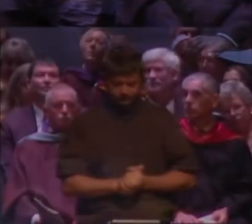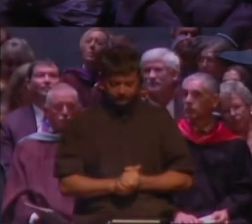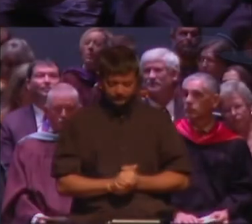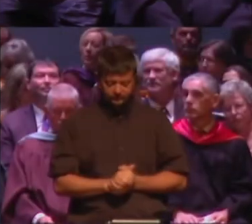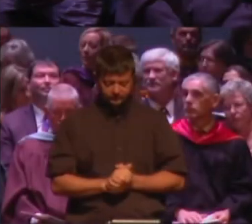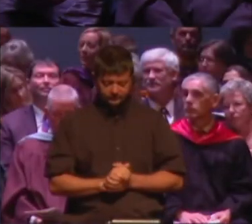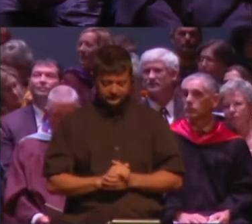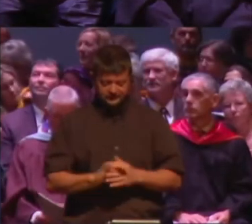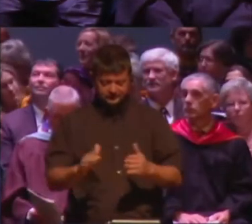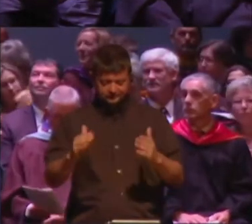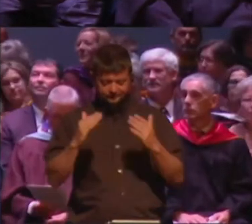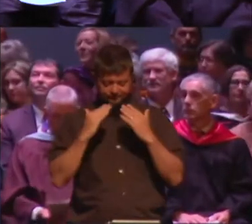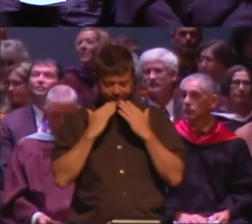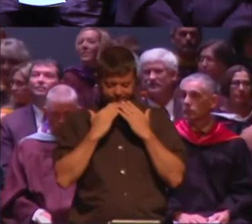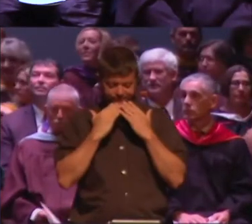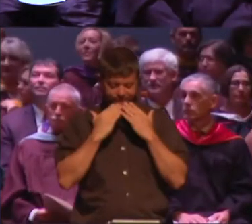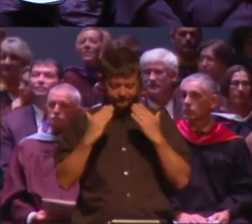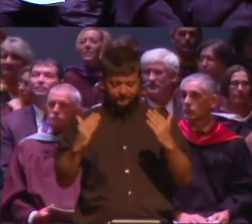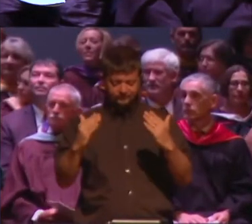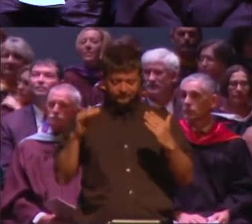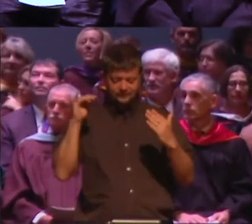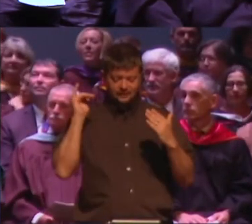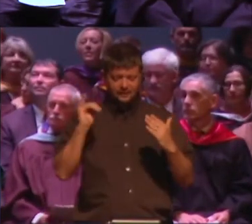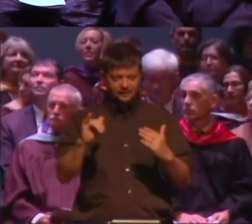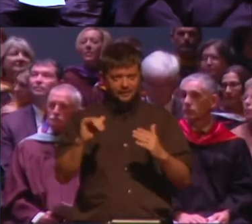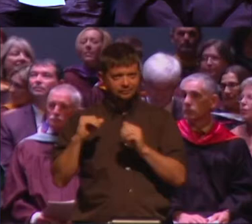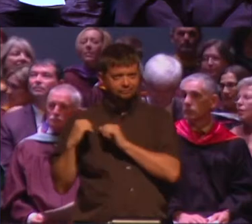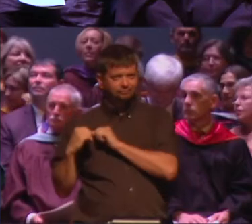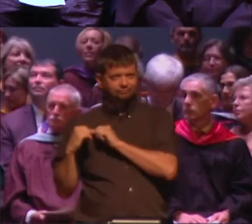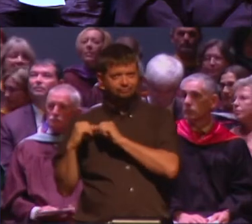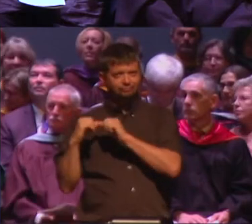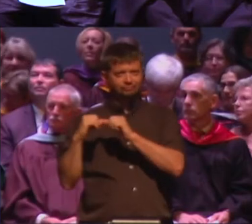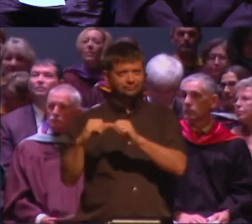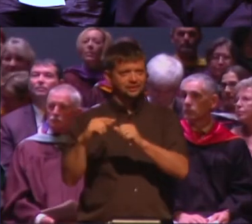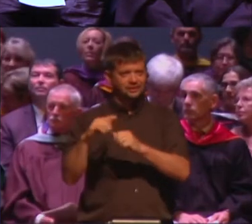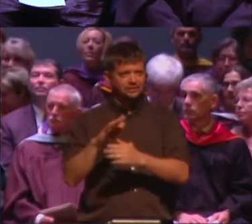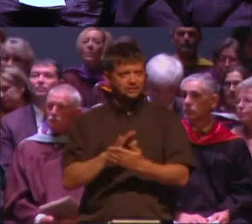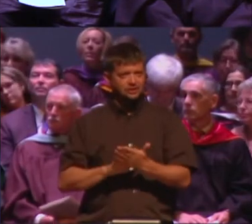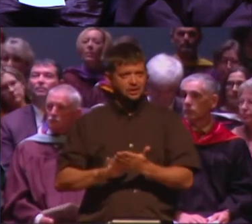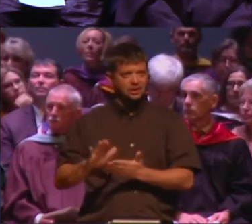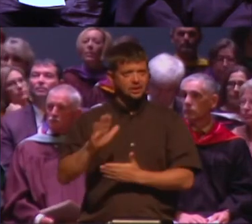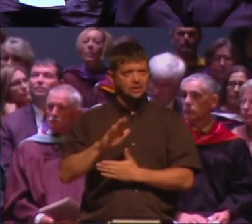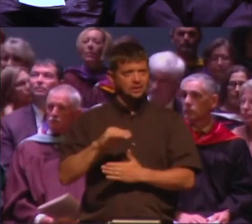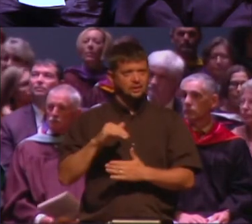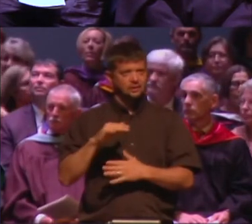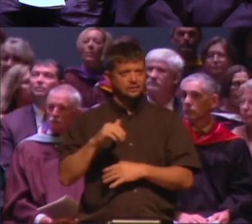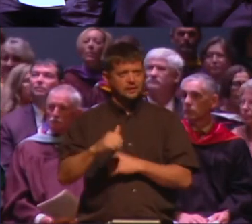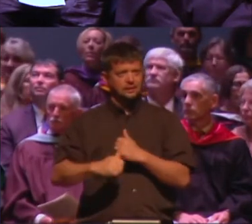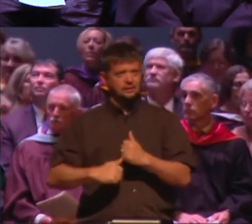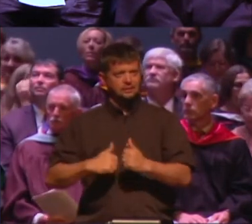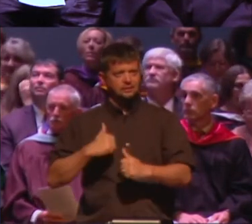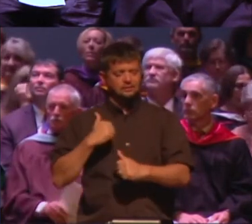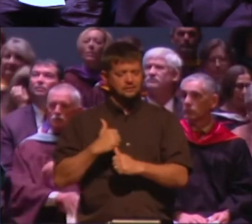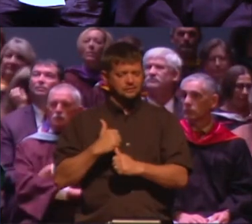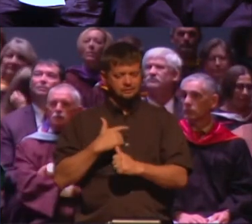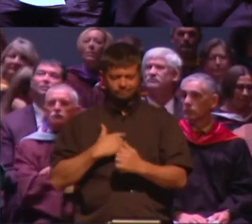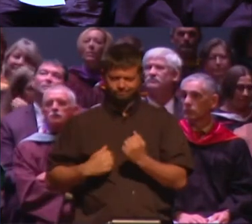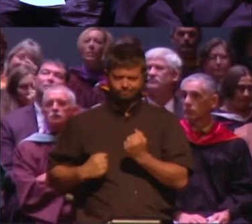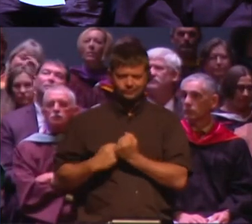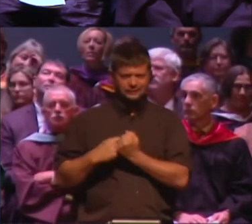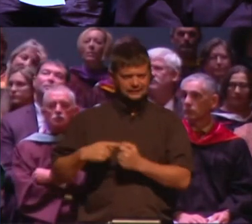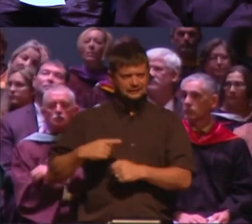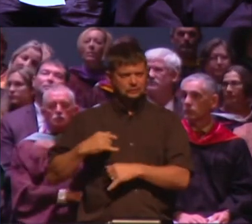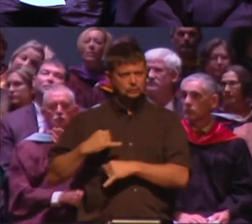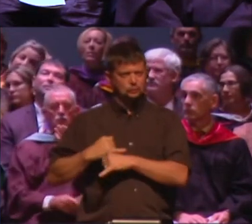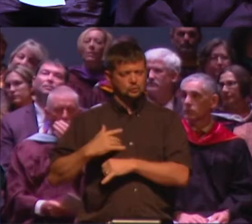Thank you. That's the legacy of this college. The alumni are the backbone of what we do at this institution, and we